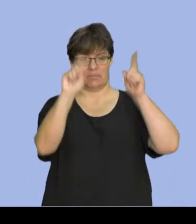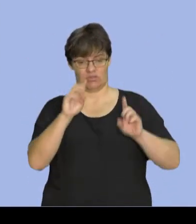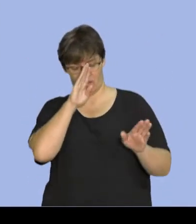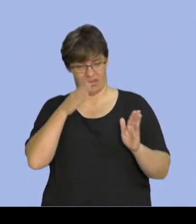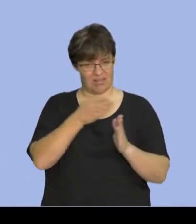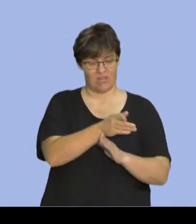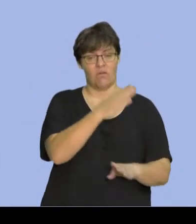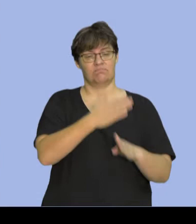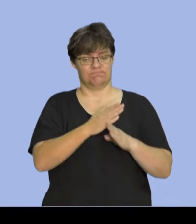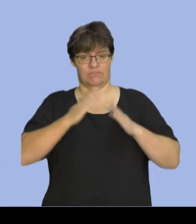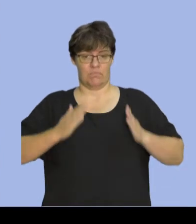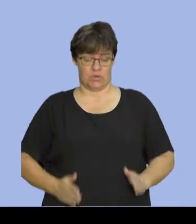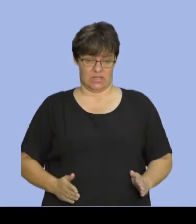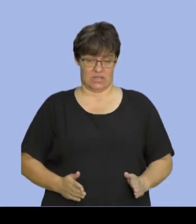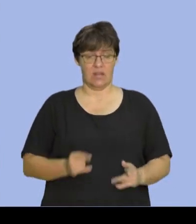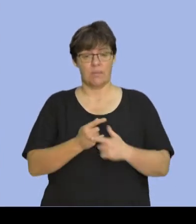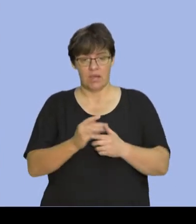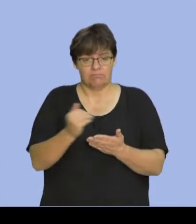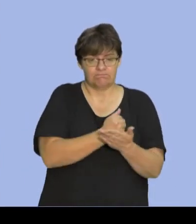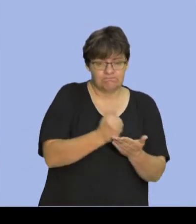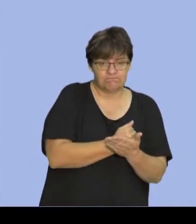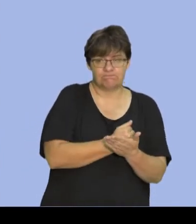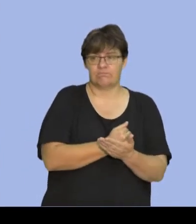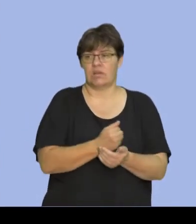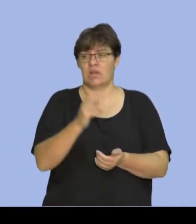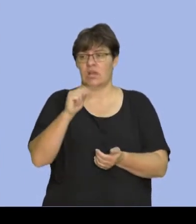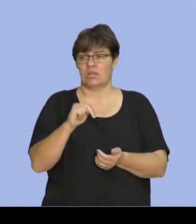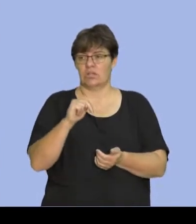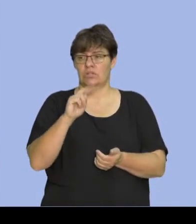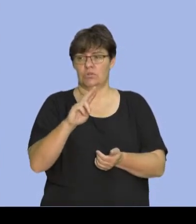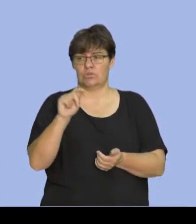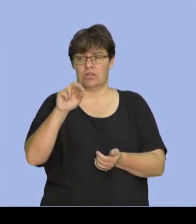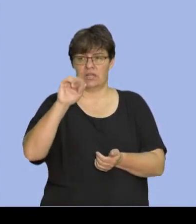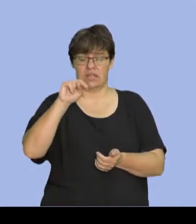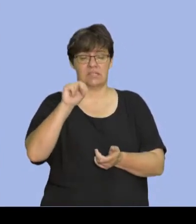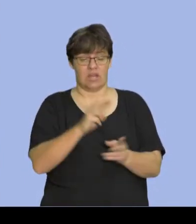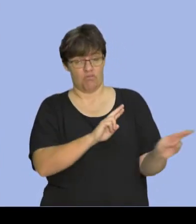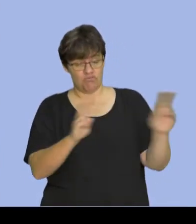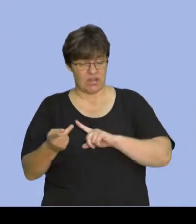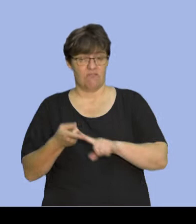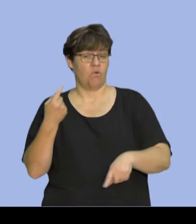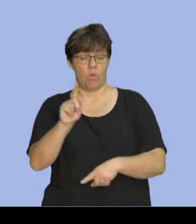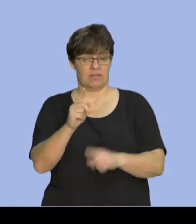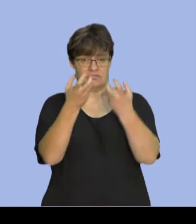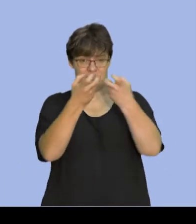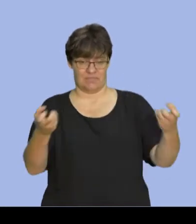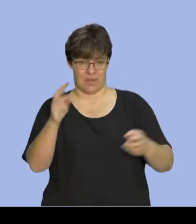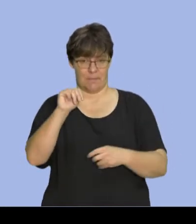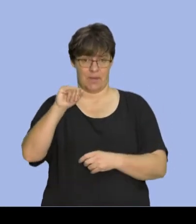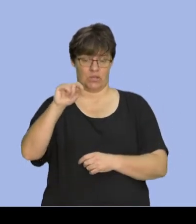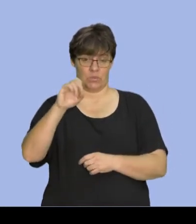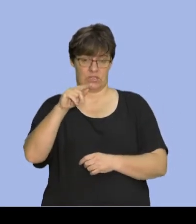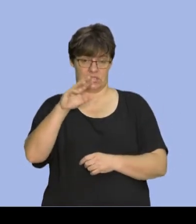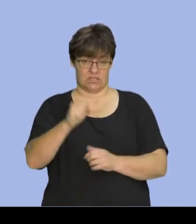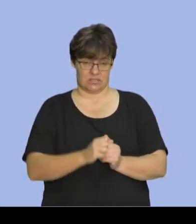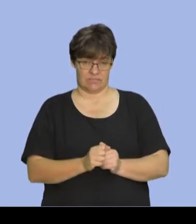function in the body, and it may store nutrients and get ready for mitosis. Towards the end of interphase, we discuss